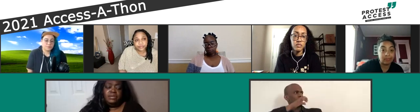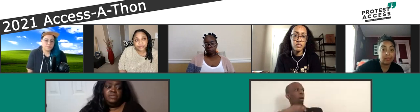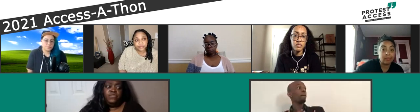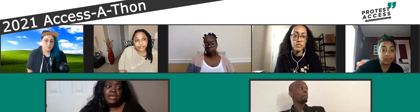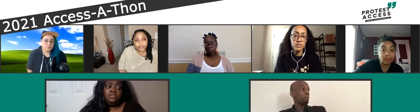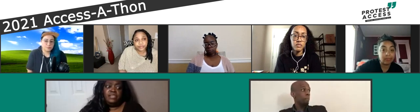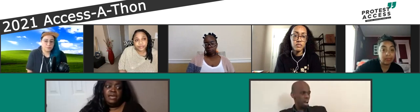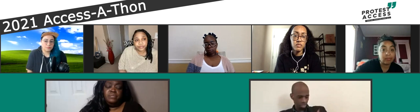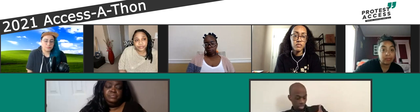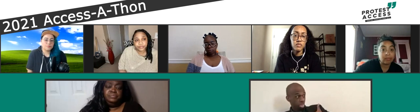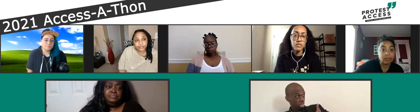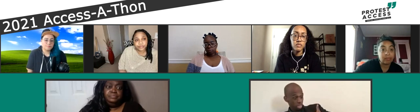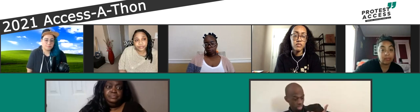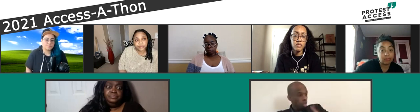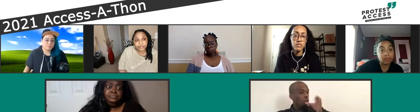right. I'm going to keep fighting for them.